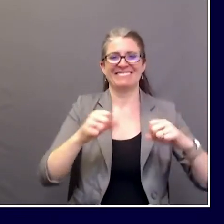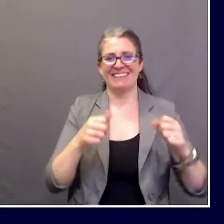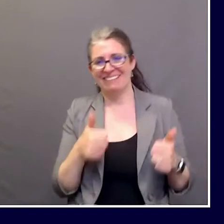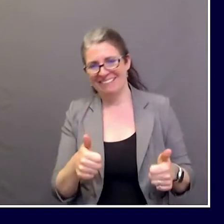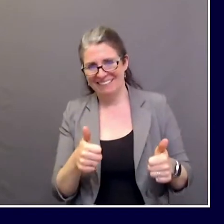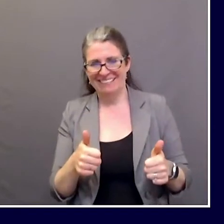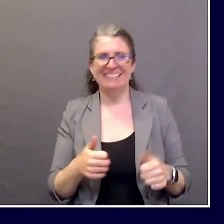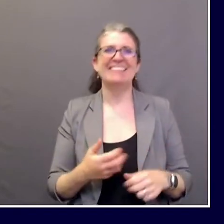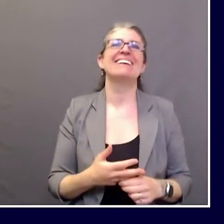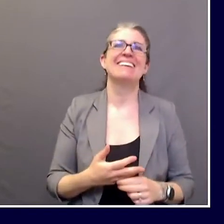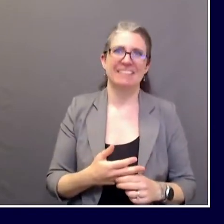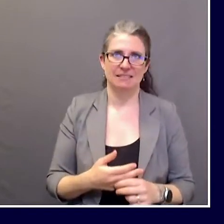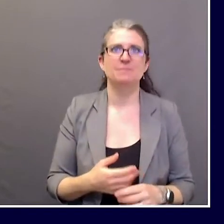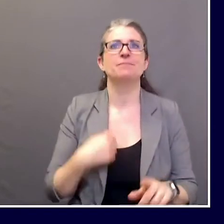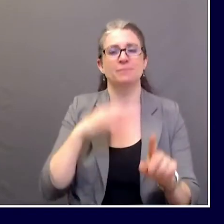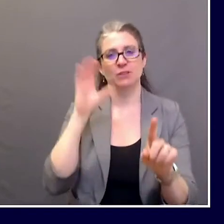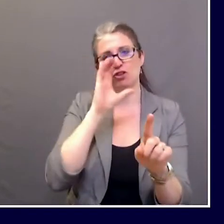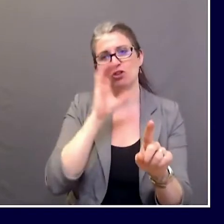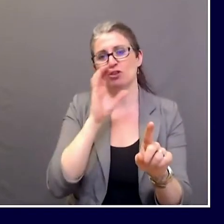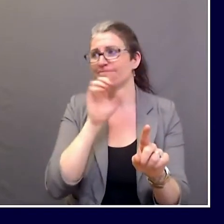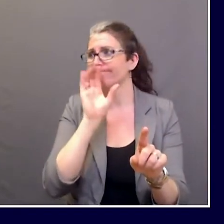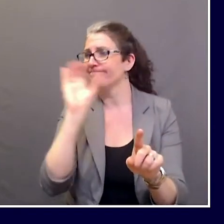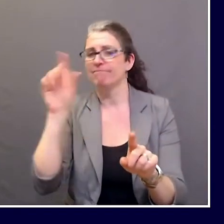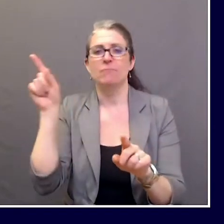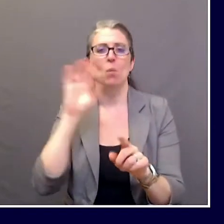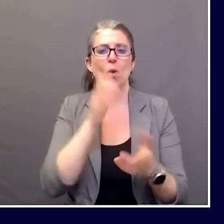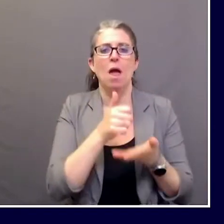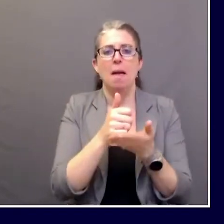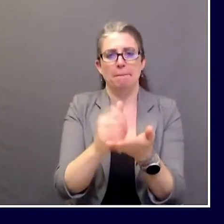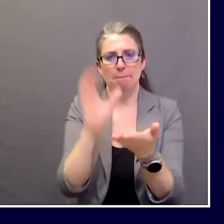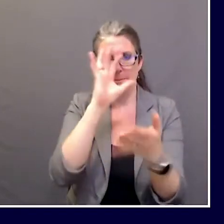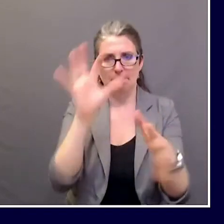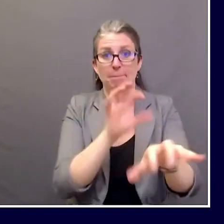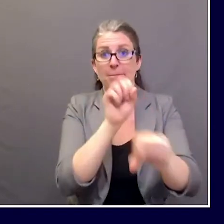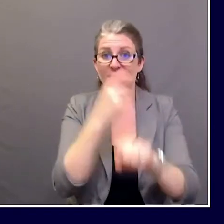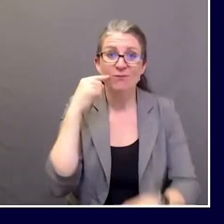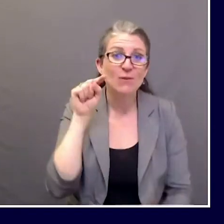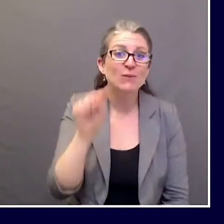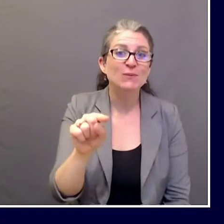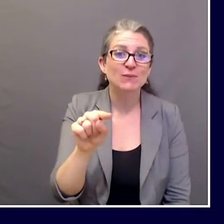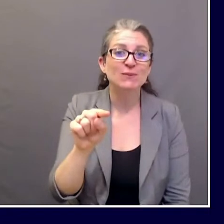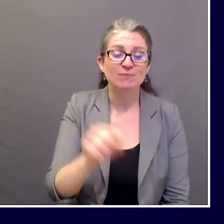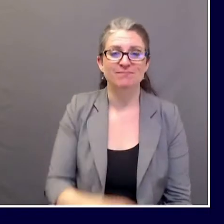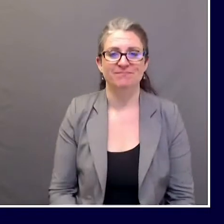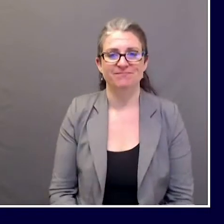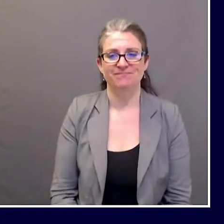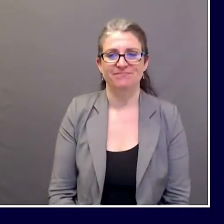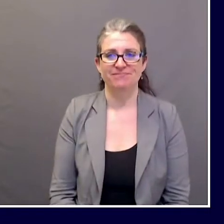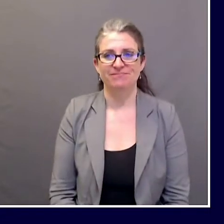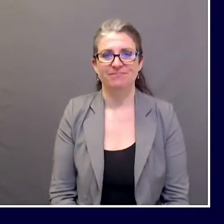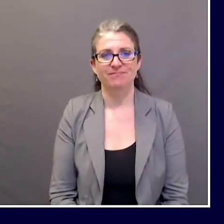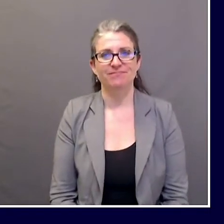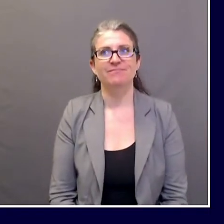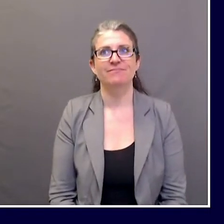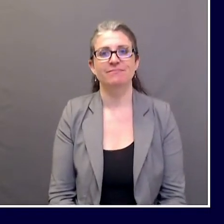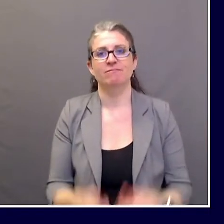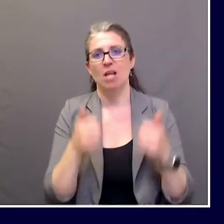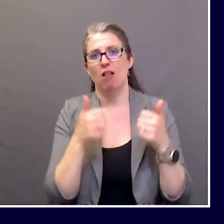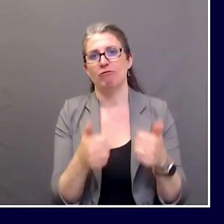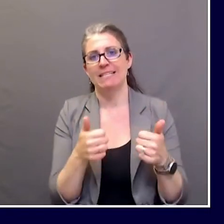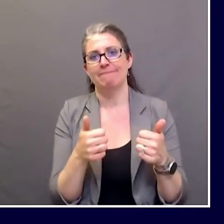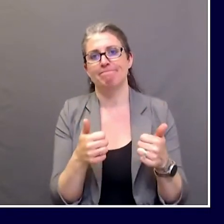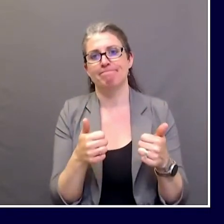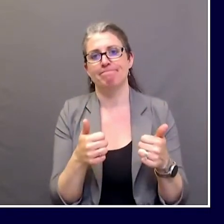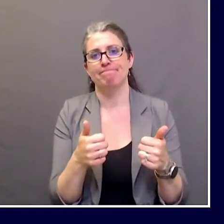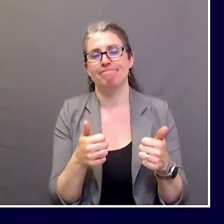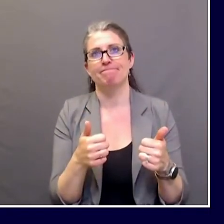you may be able to find one that's convenient and timely for you as well. Okay, great. And then I think just my